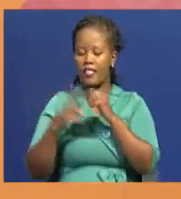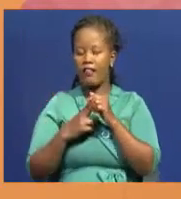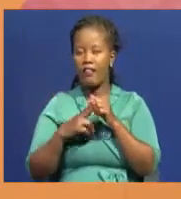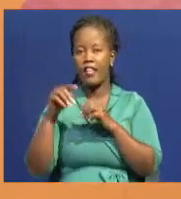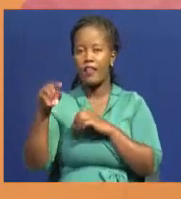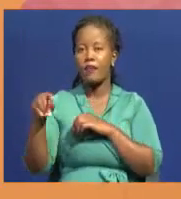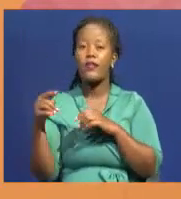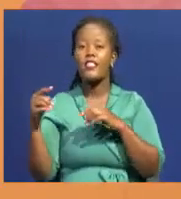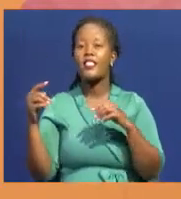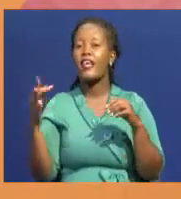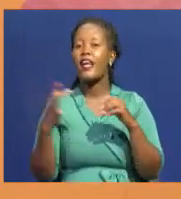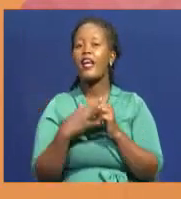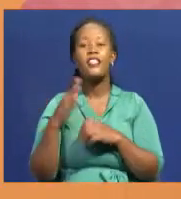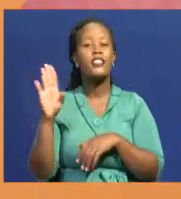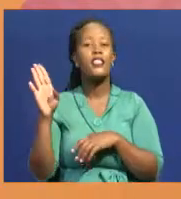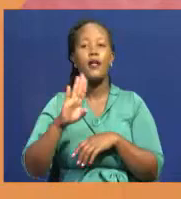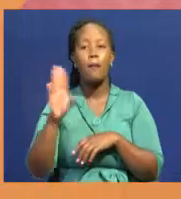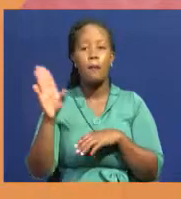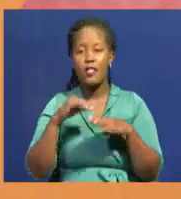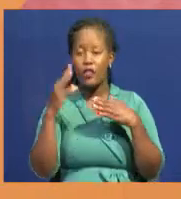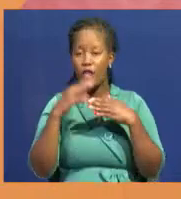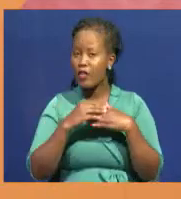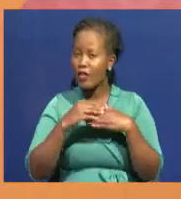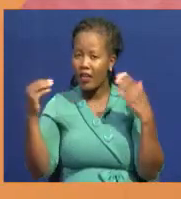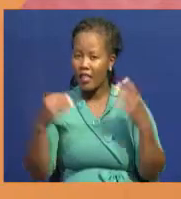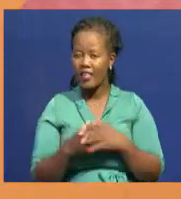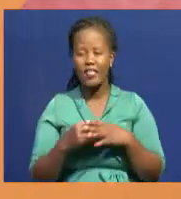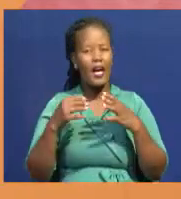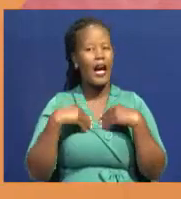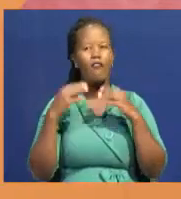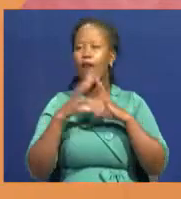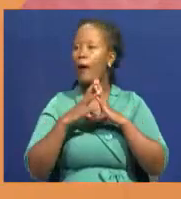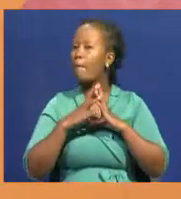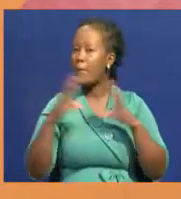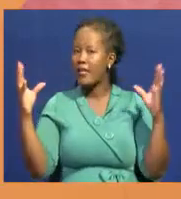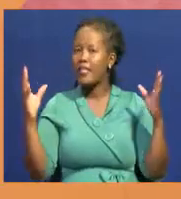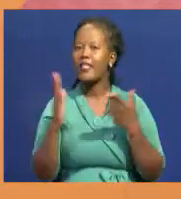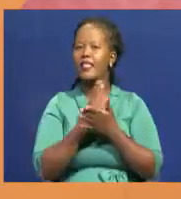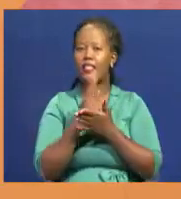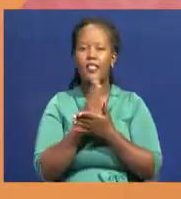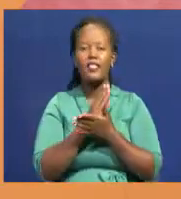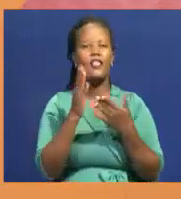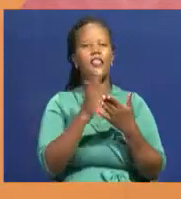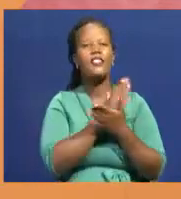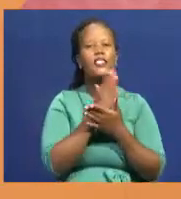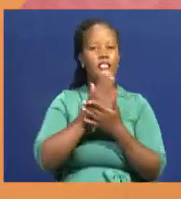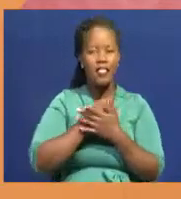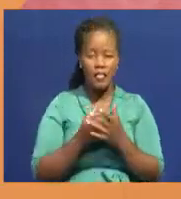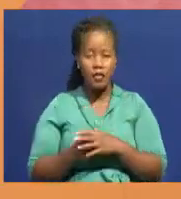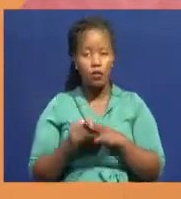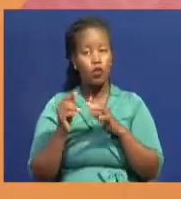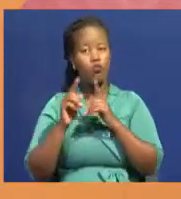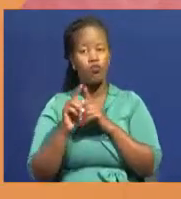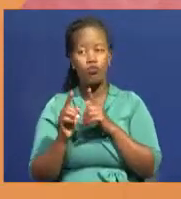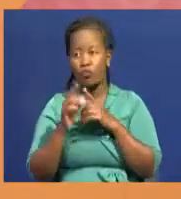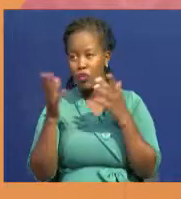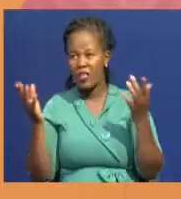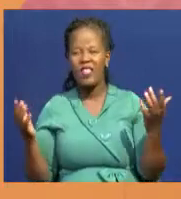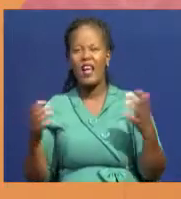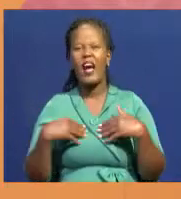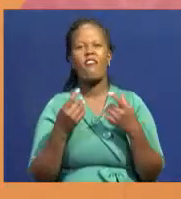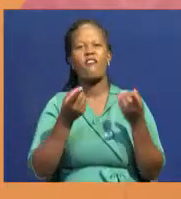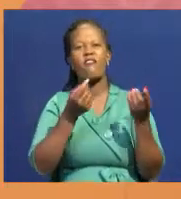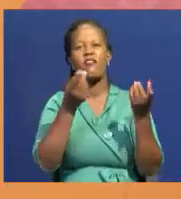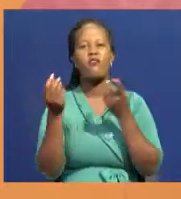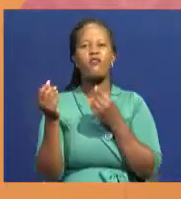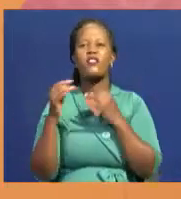$697.8 billion US. So you see, it's quite a big industry. And in as much as it is a vibrant and a big industry, there are some